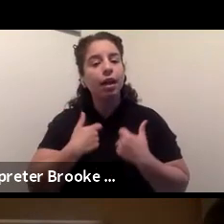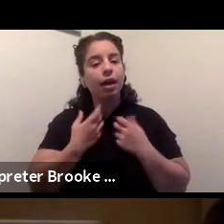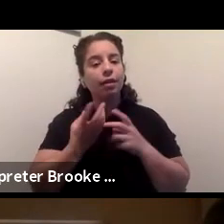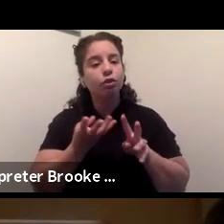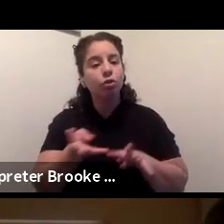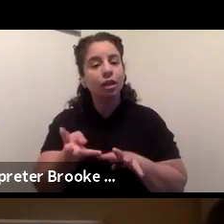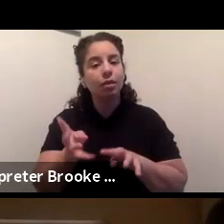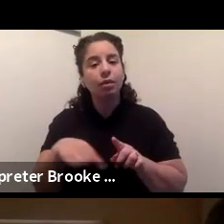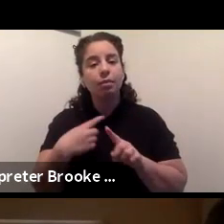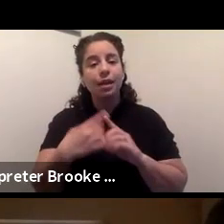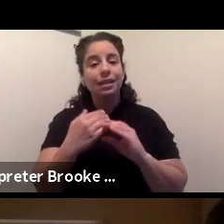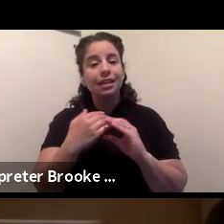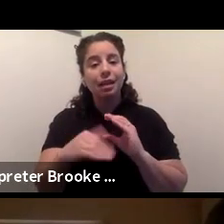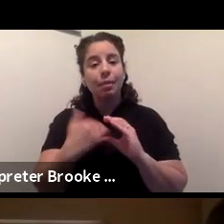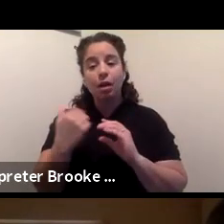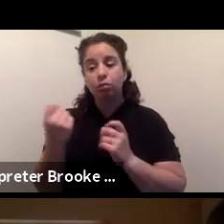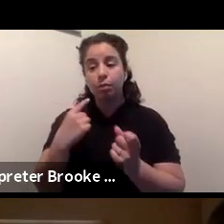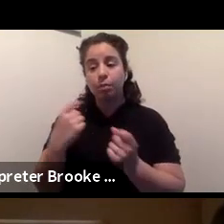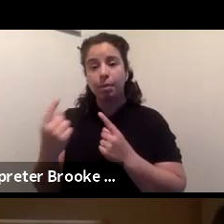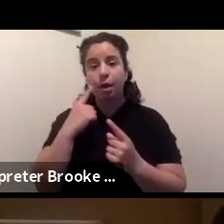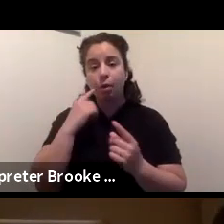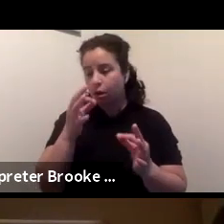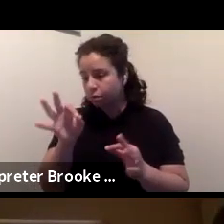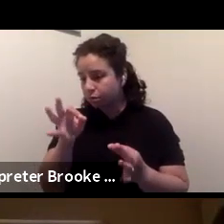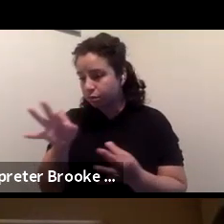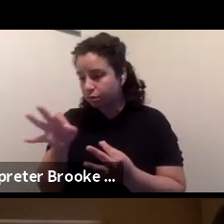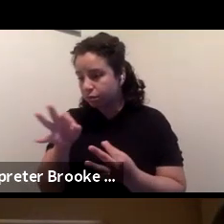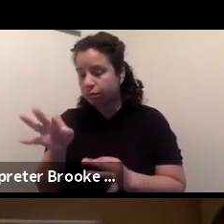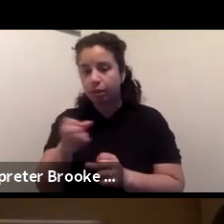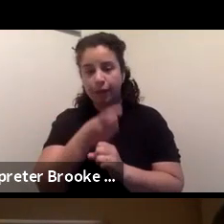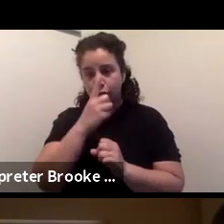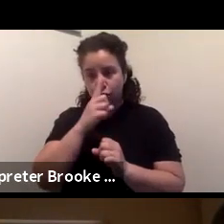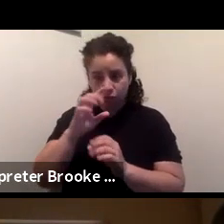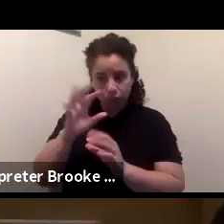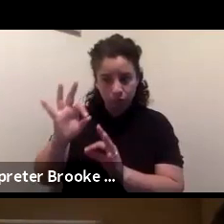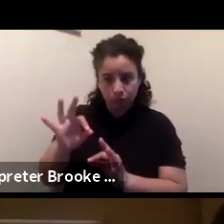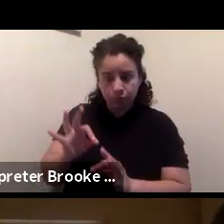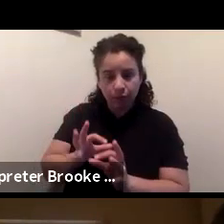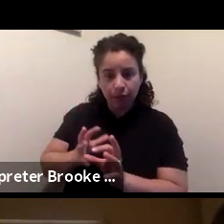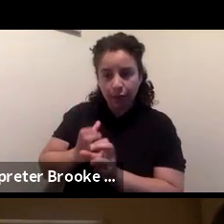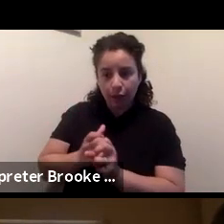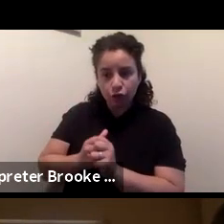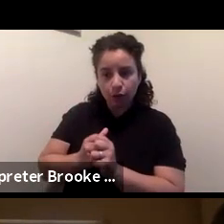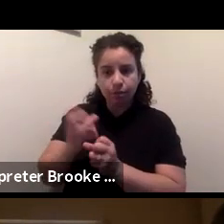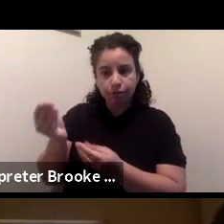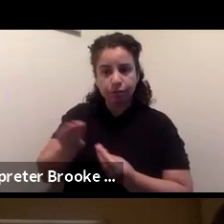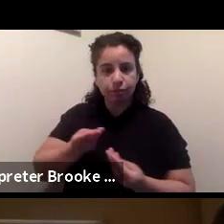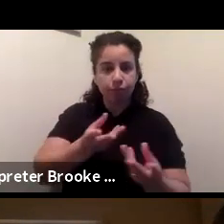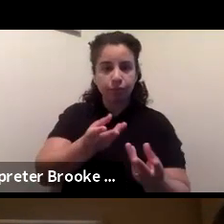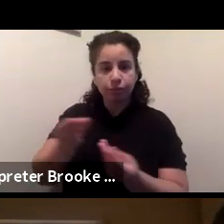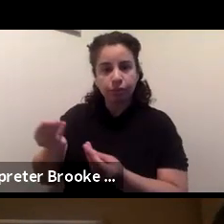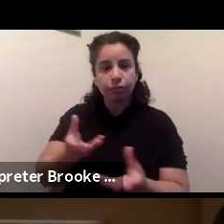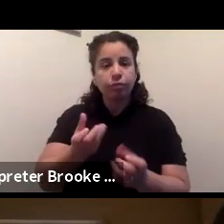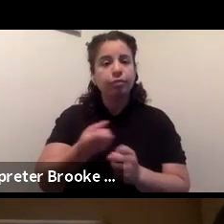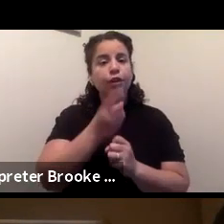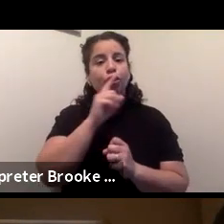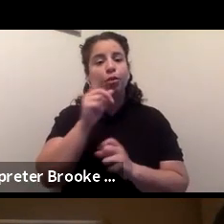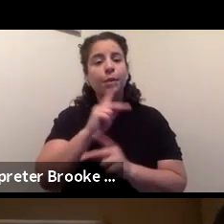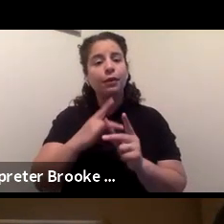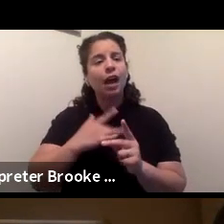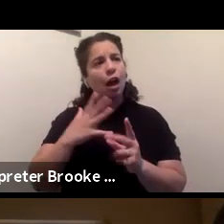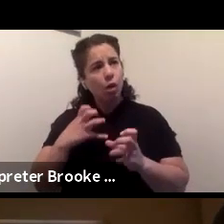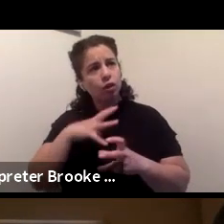our email address. So really want to encourage people who are joining us today to interact with us in that way. And I